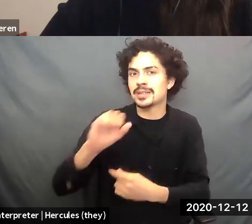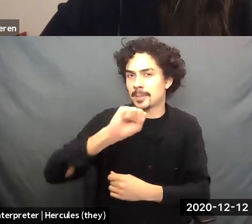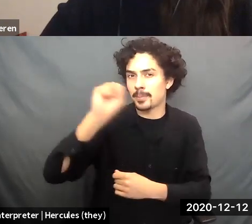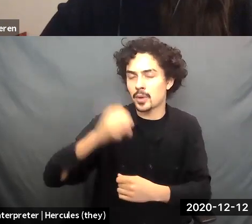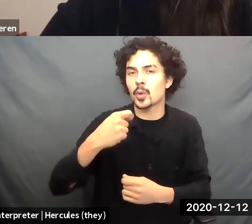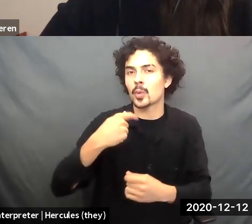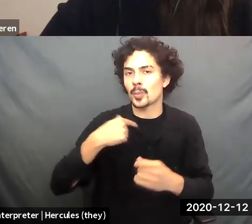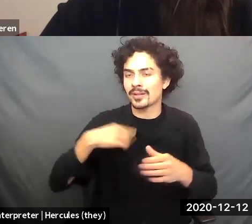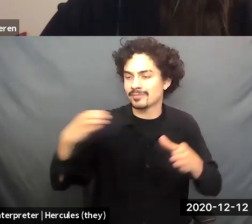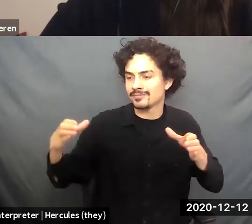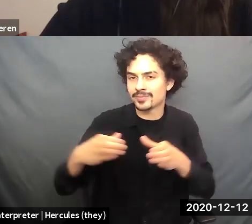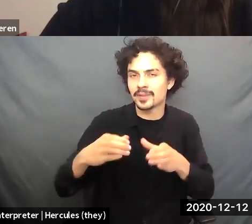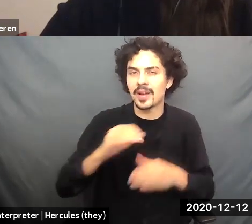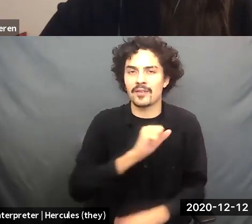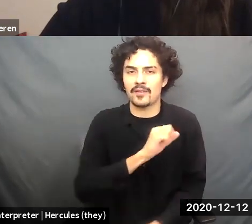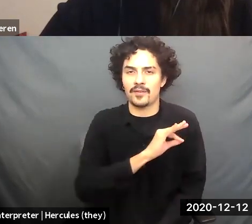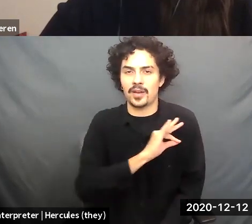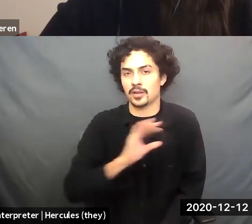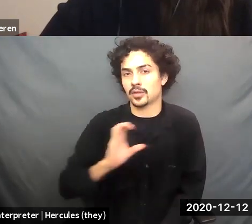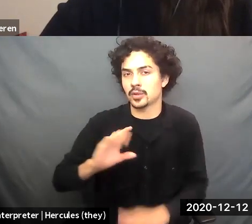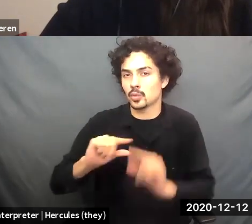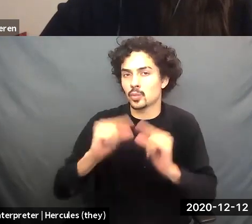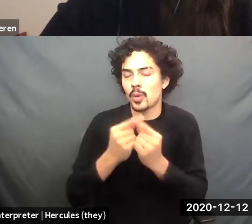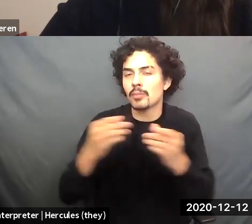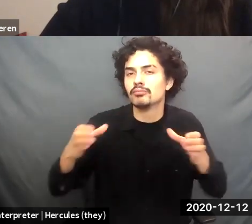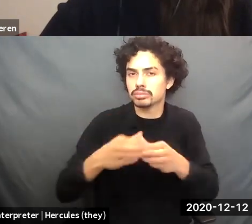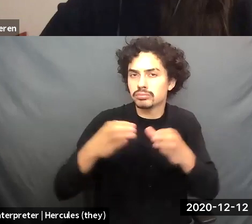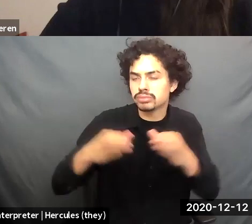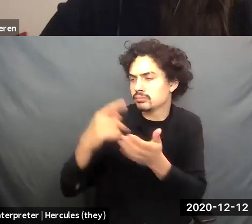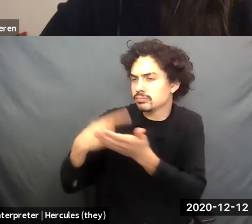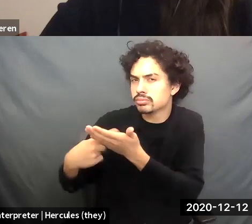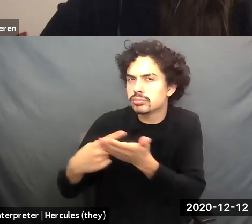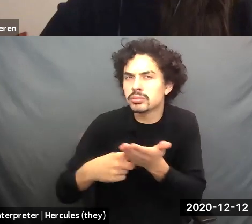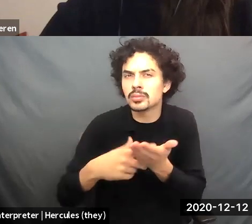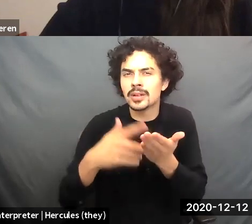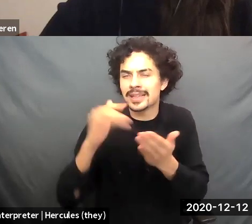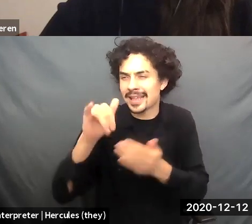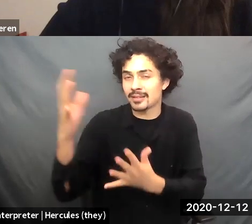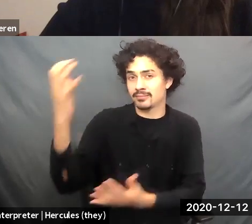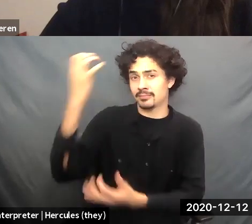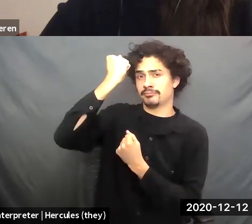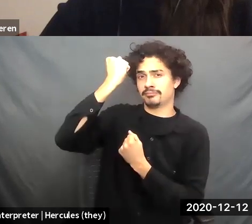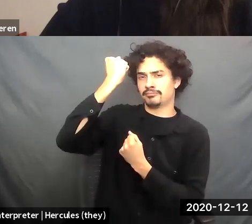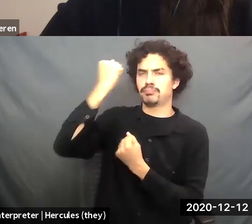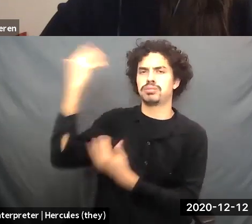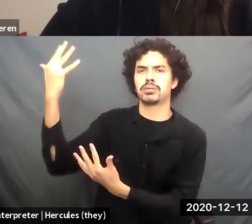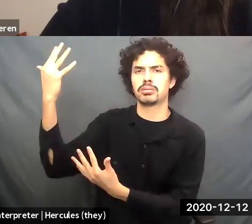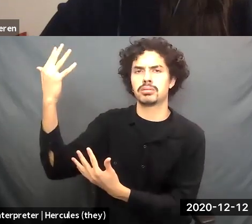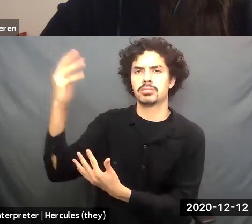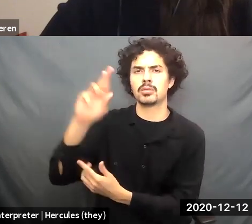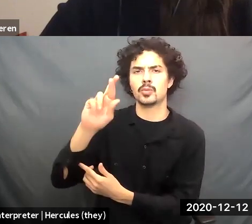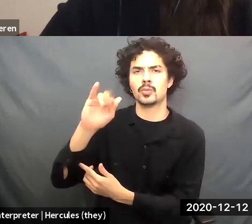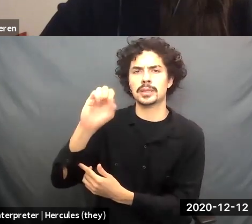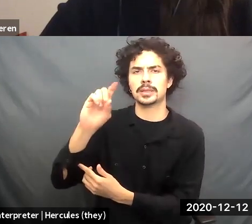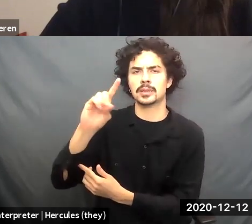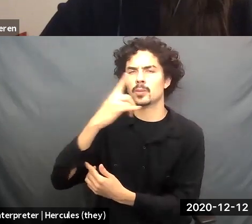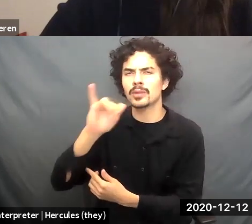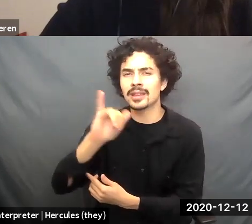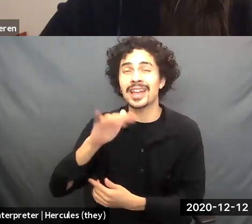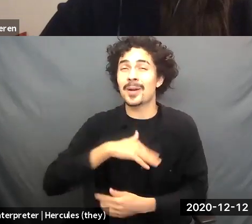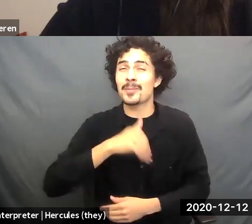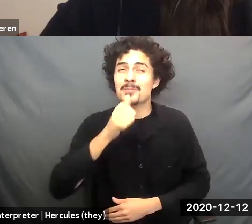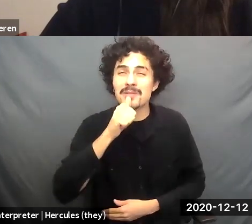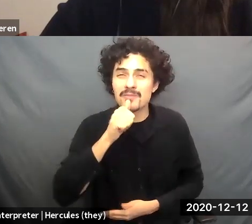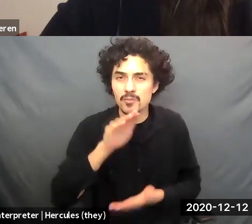to think about what it would mean to decolonize RISD, this private school that